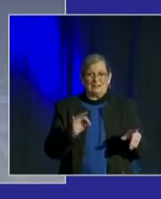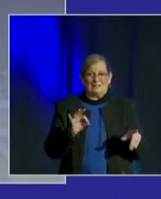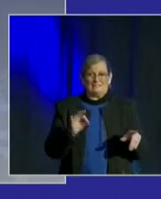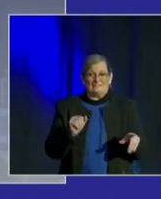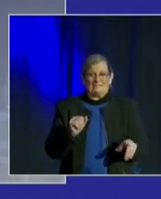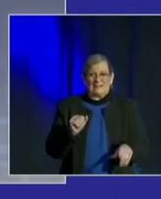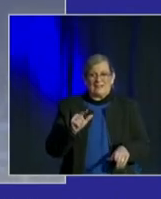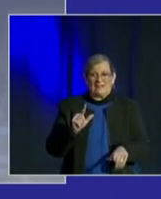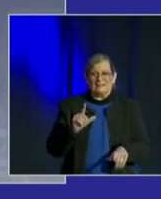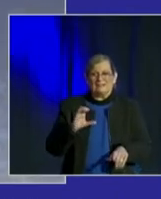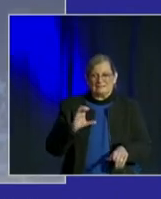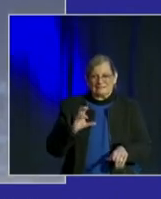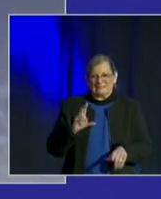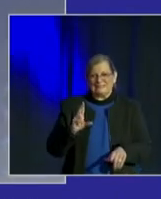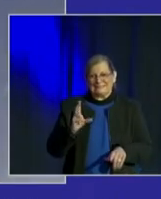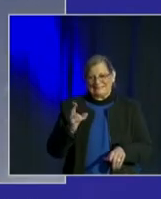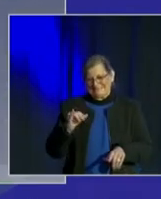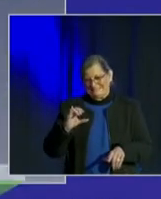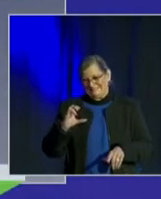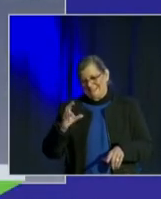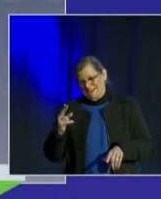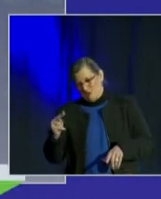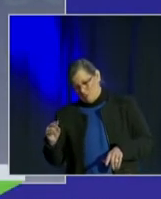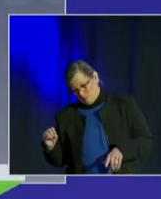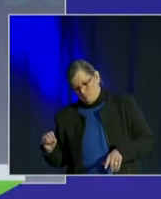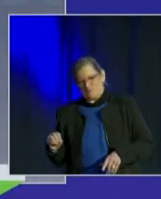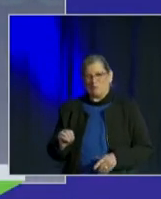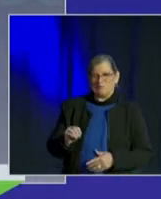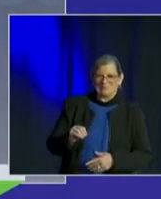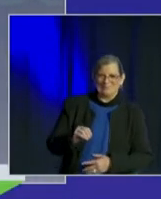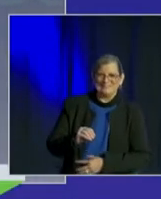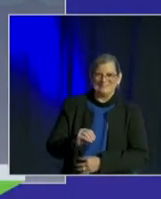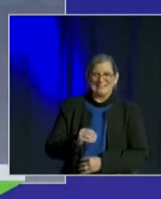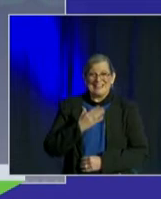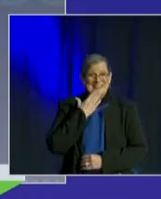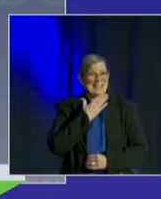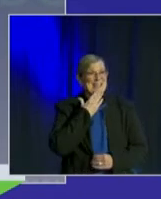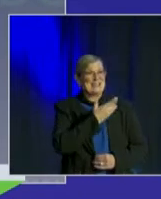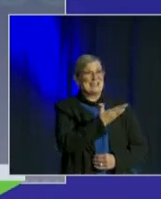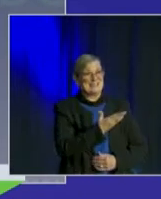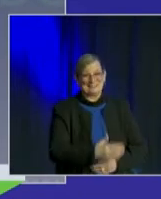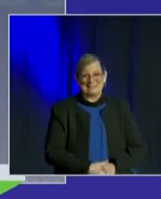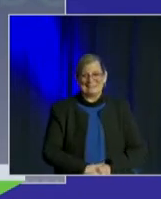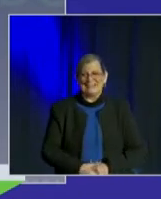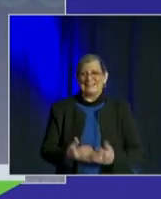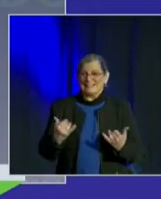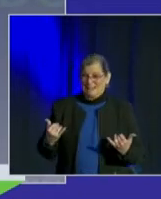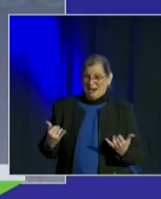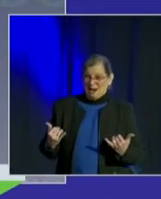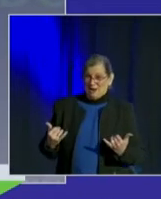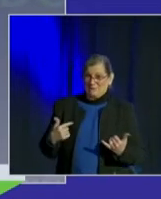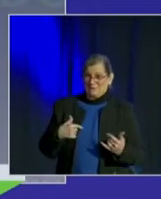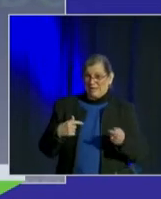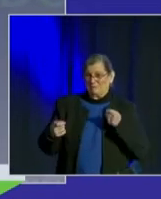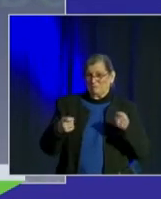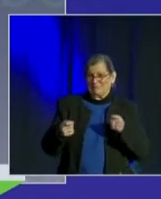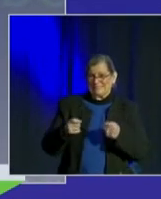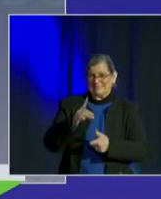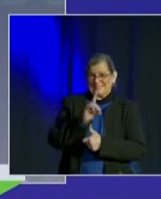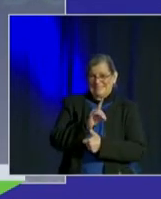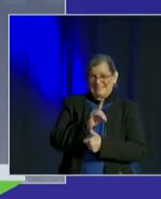and I'm happy to be with you this morning. And as you might know, Mayor Bowser has given DEMPED 3 tasks, creating